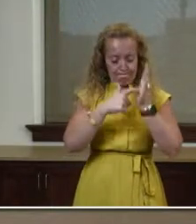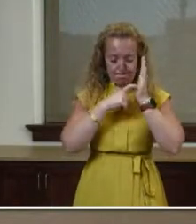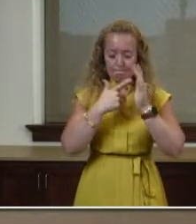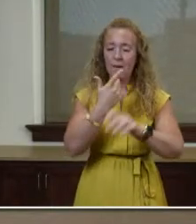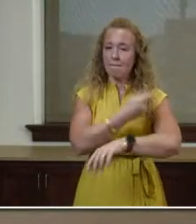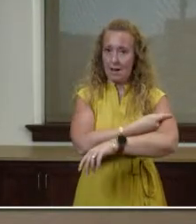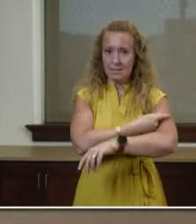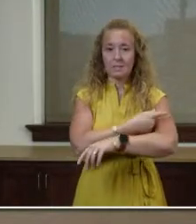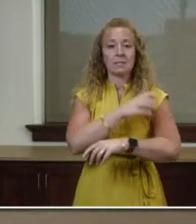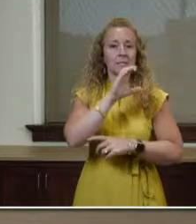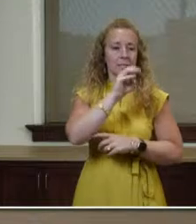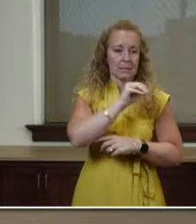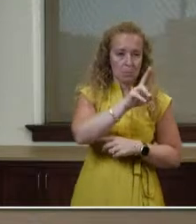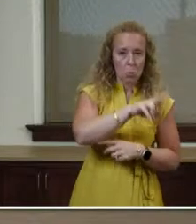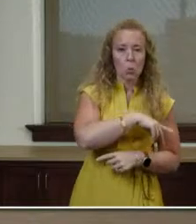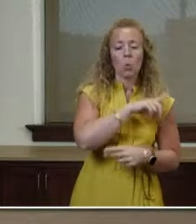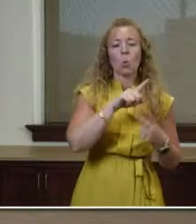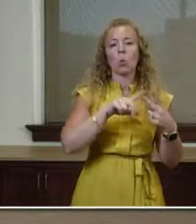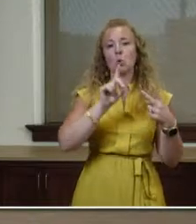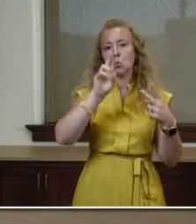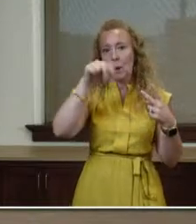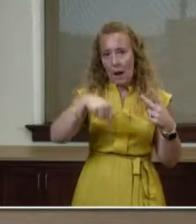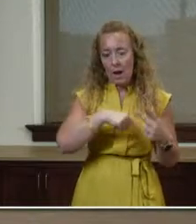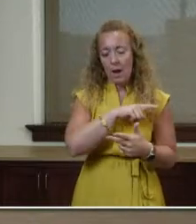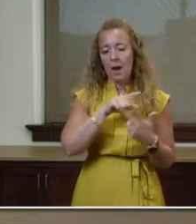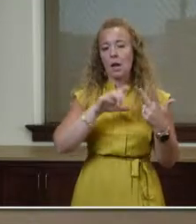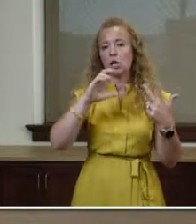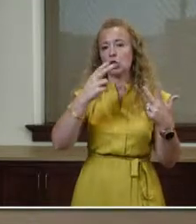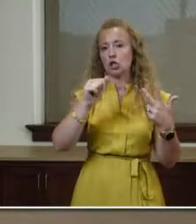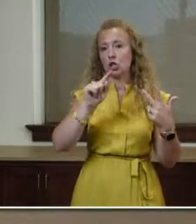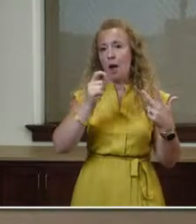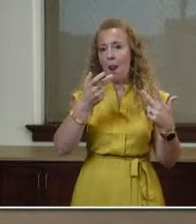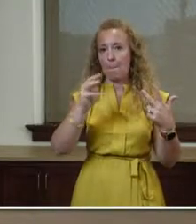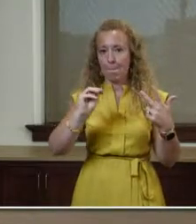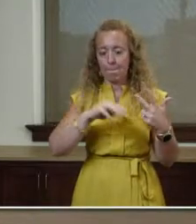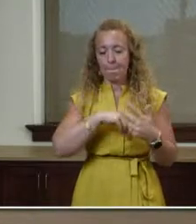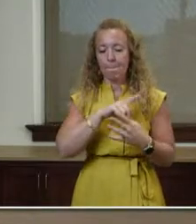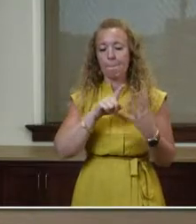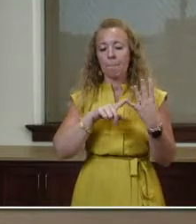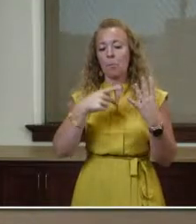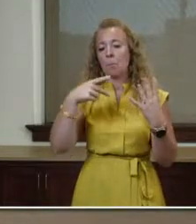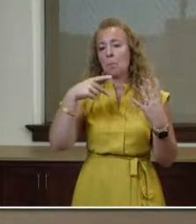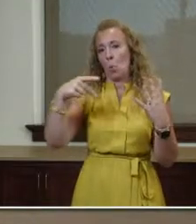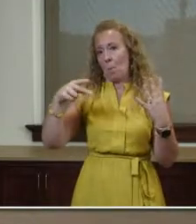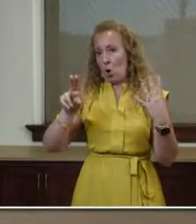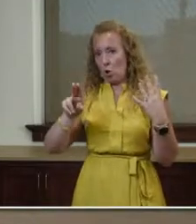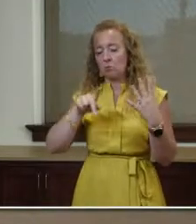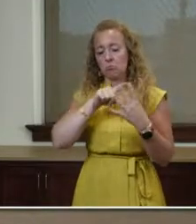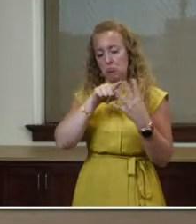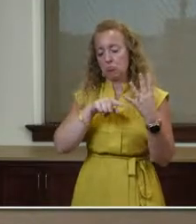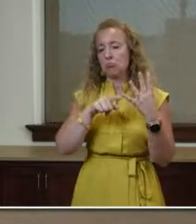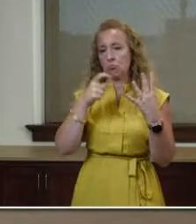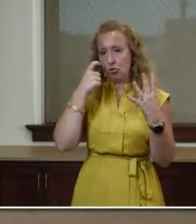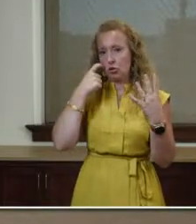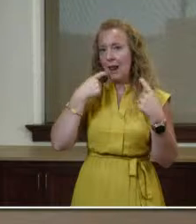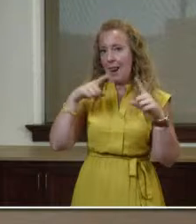that. Carnegie Mellon University, Duquesne University, Chatham, and I believe Point Park just announced as